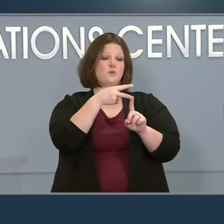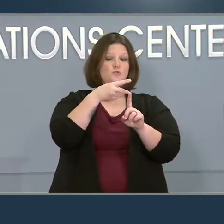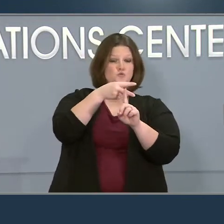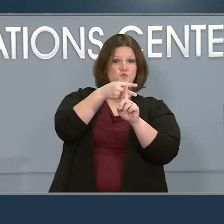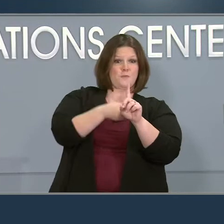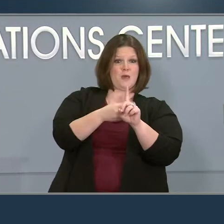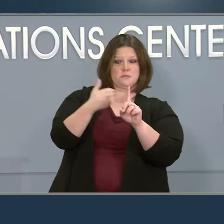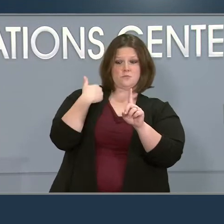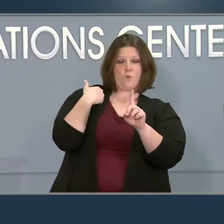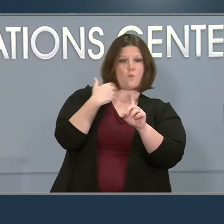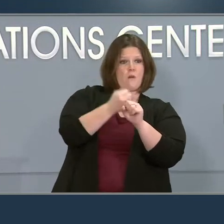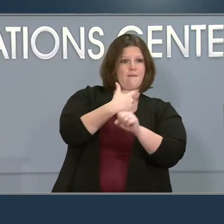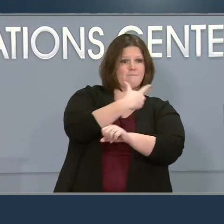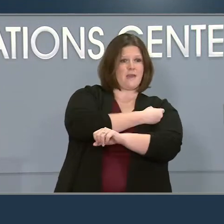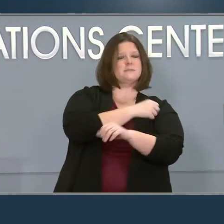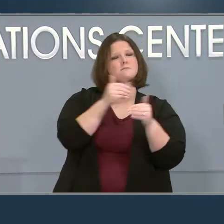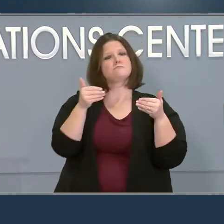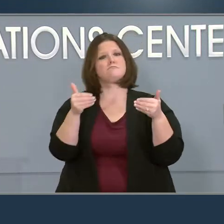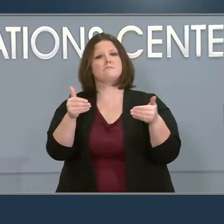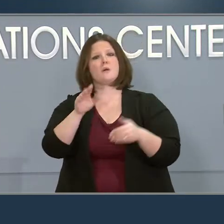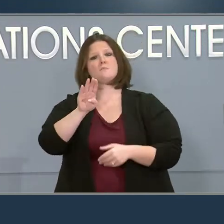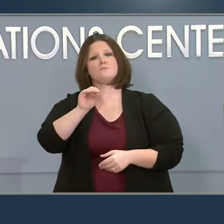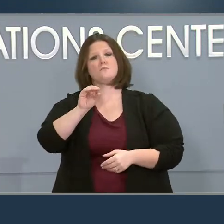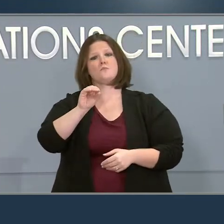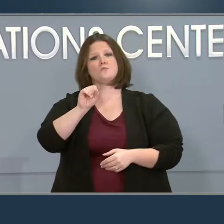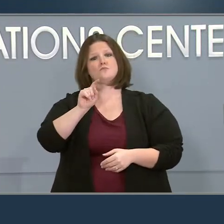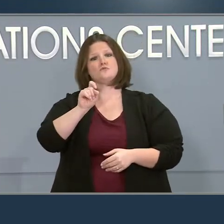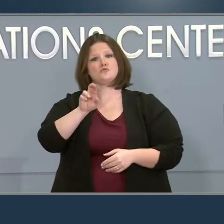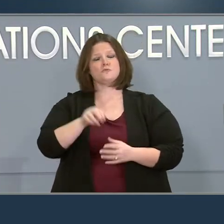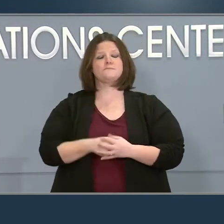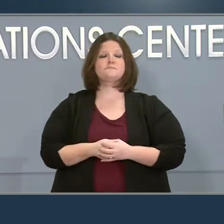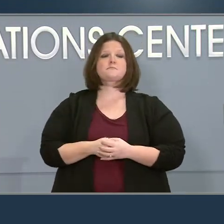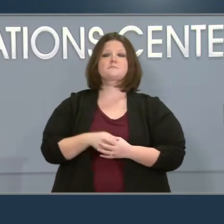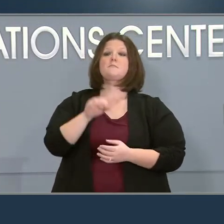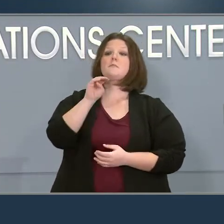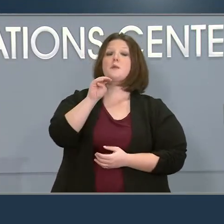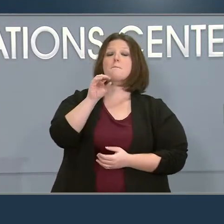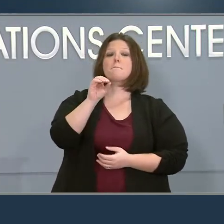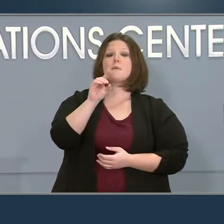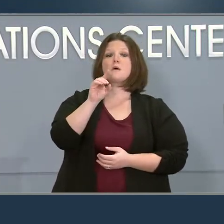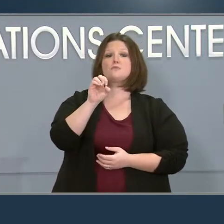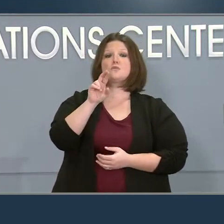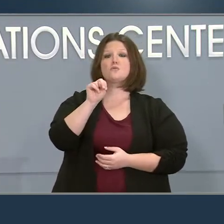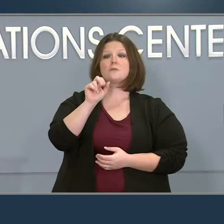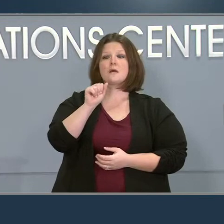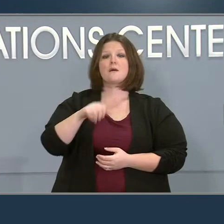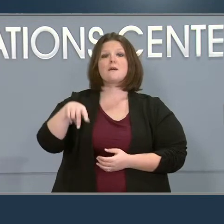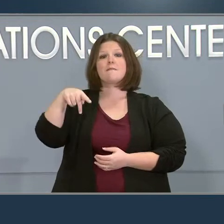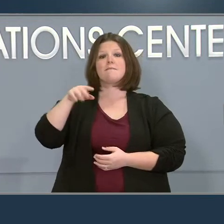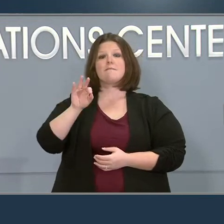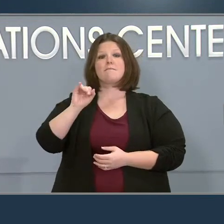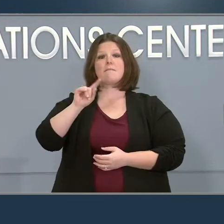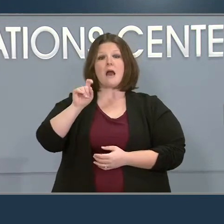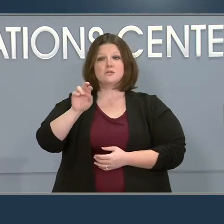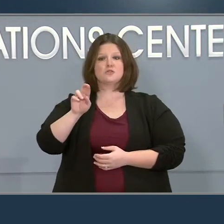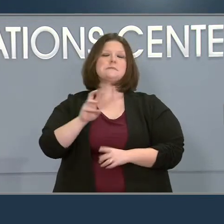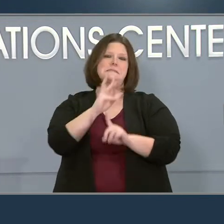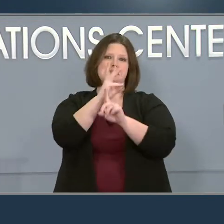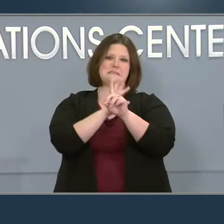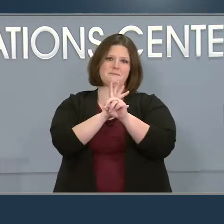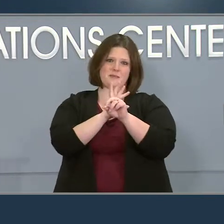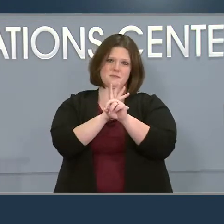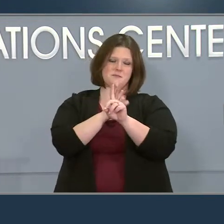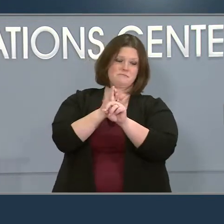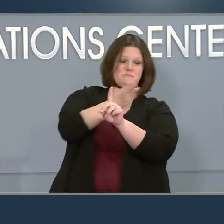If you've gotten the Moderna or the Pfizer vaccine, you should get a booster 6 months after your shot. With the holidays, colder